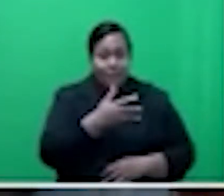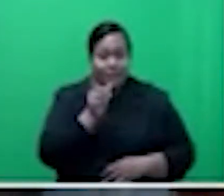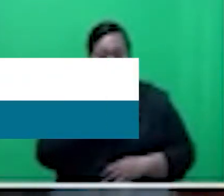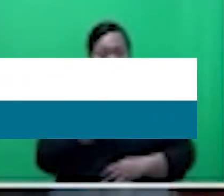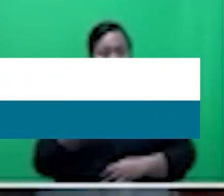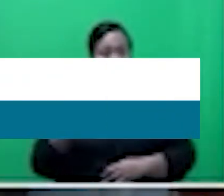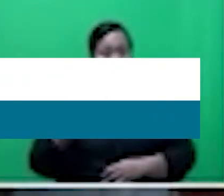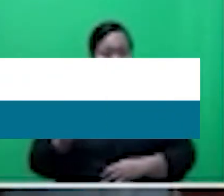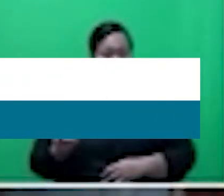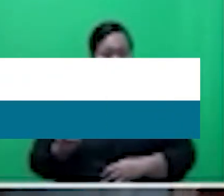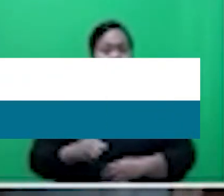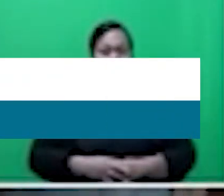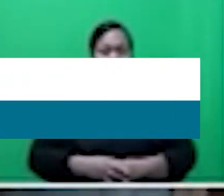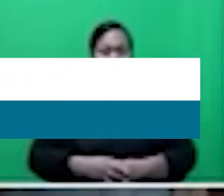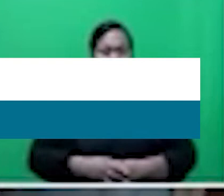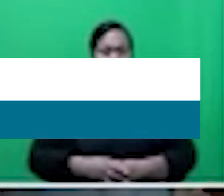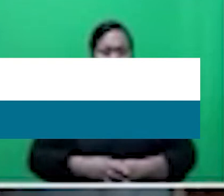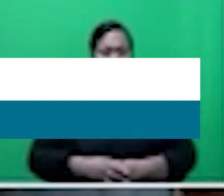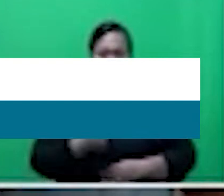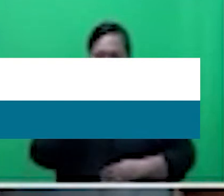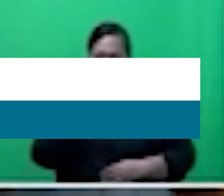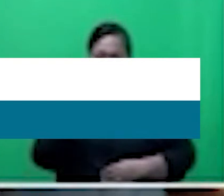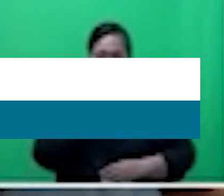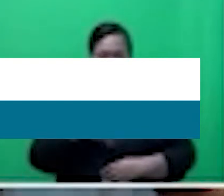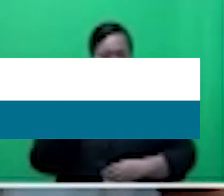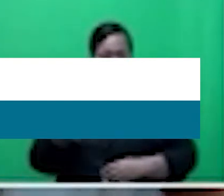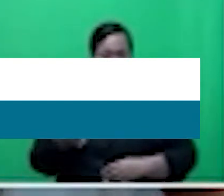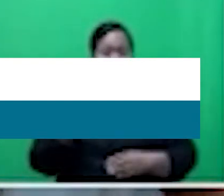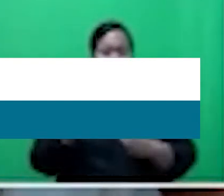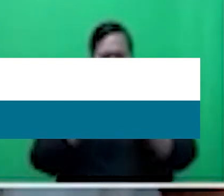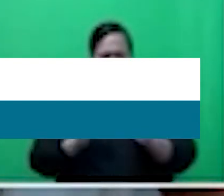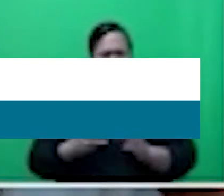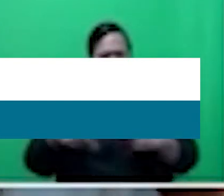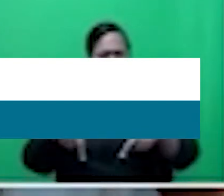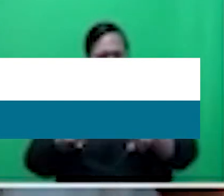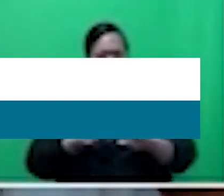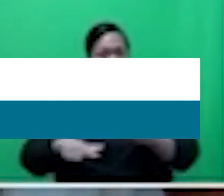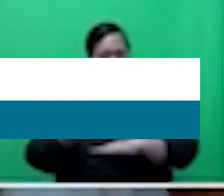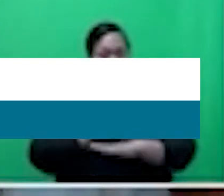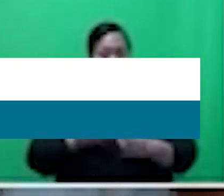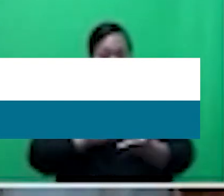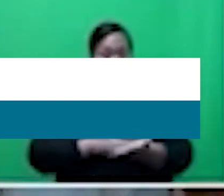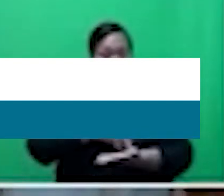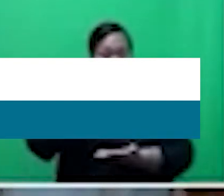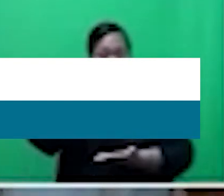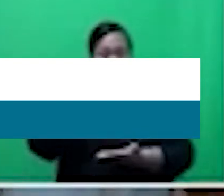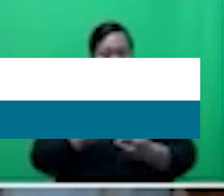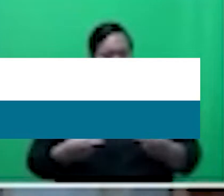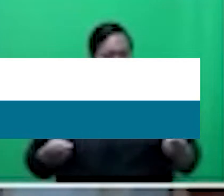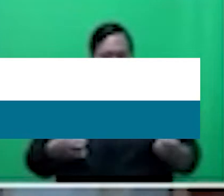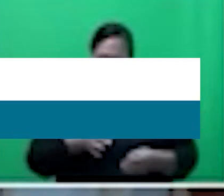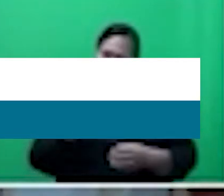for Infrastructure, Met Services, Lands and Mineral Resources. Could the Minister update Parliament on the current status of